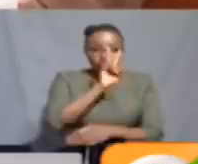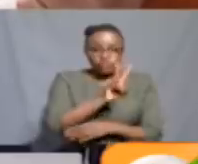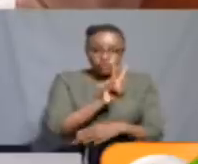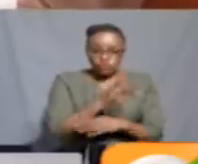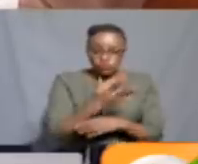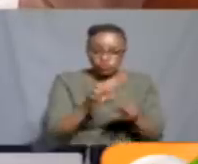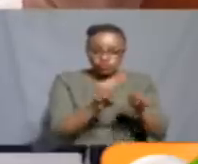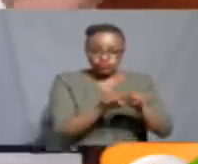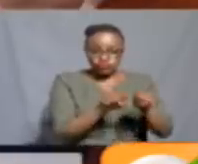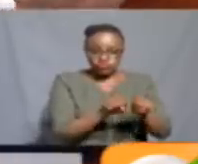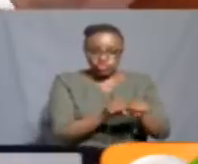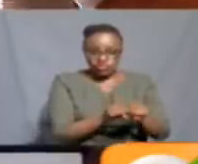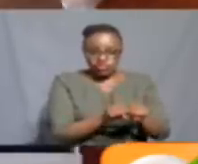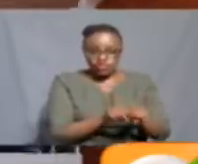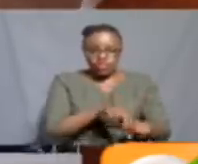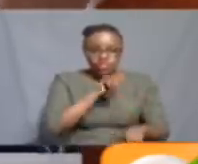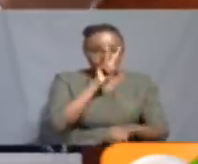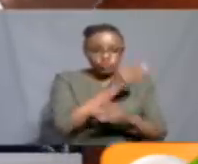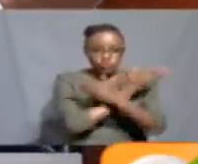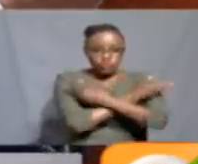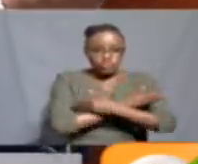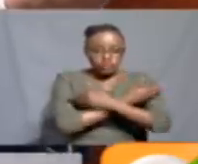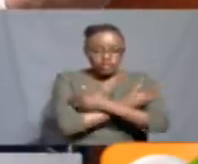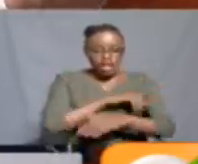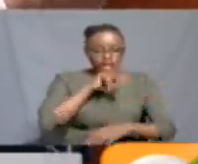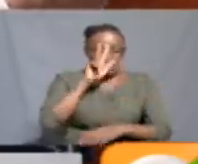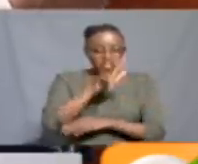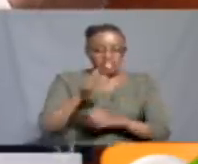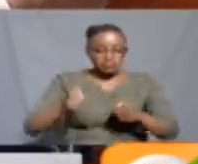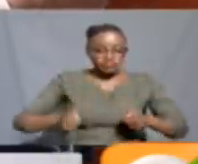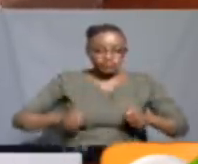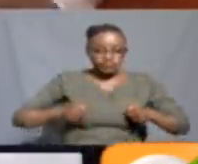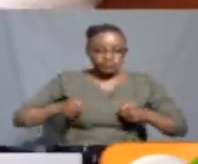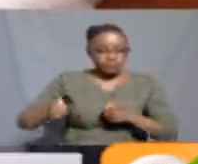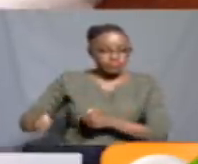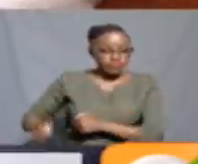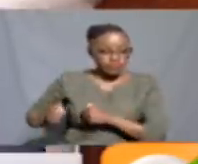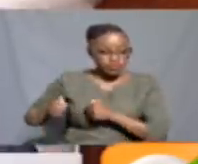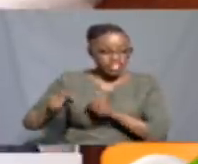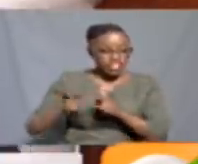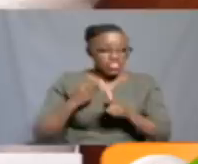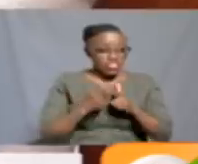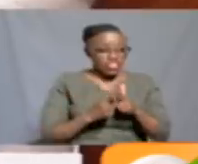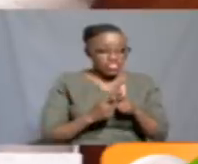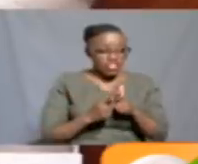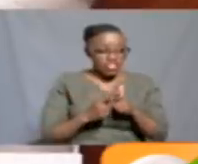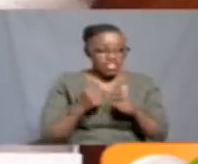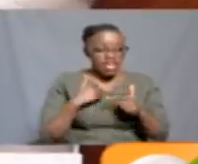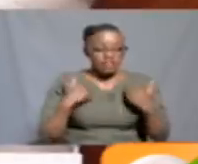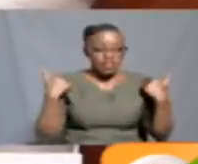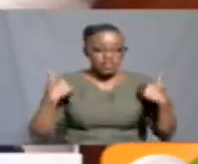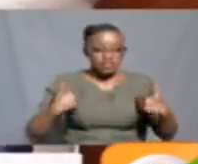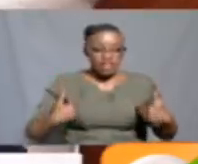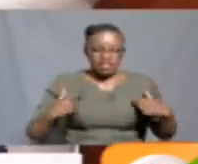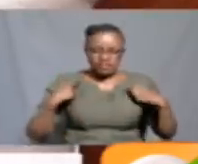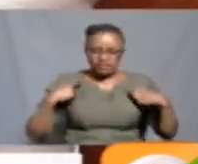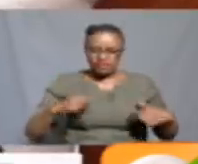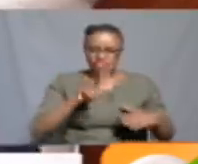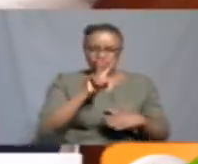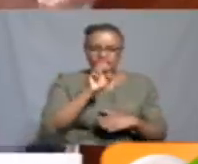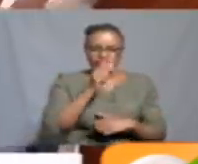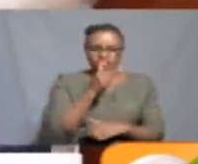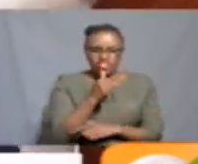pants. Three shirts, two pair of pants, and three underwears. That's it. That's